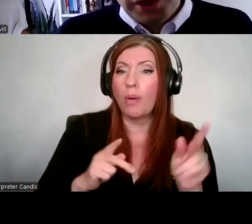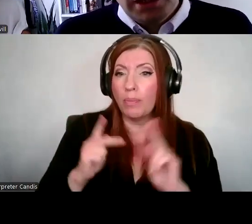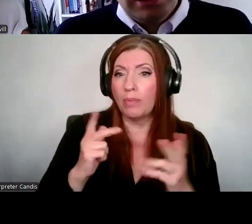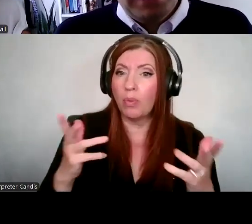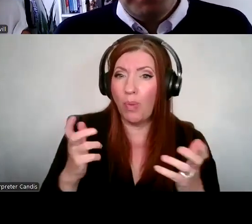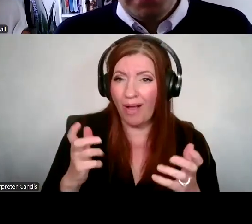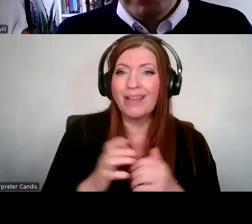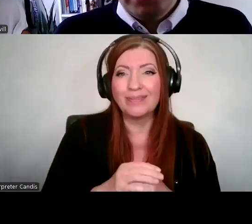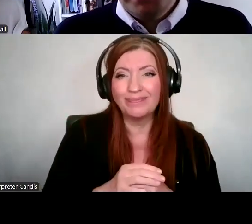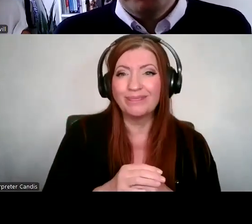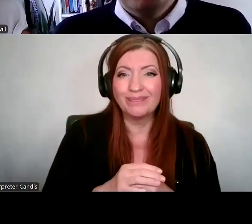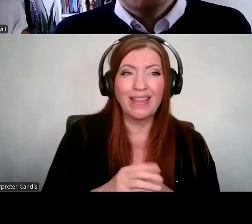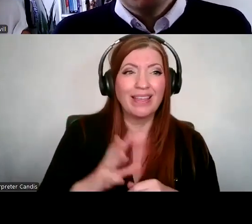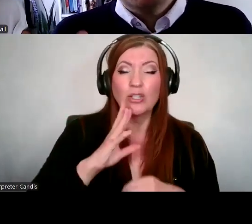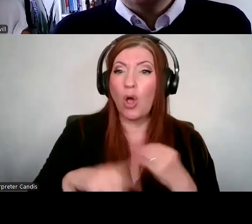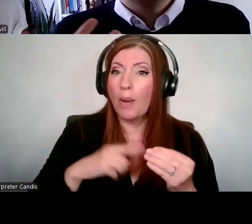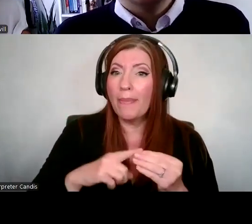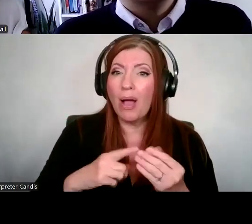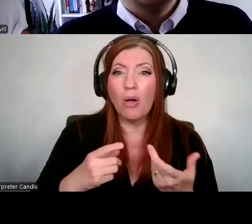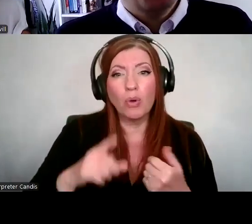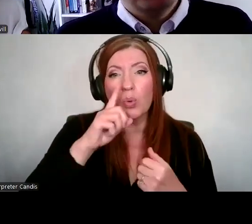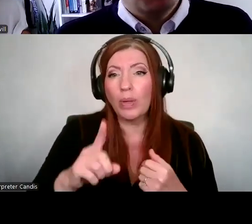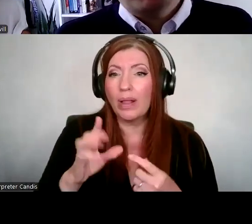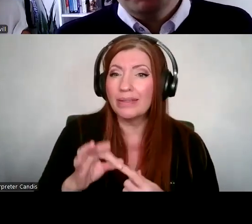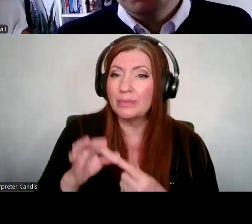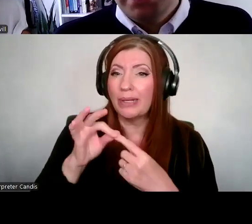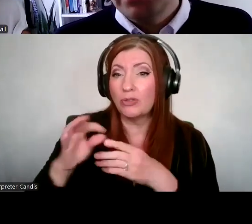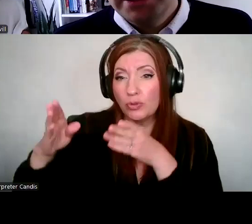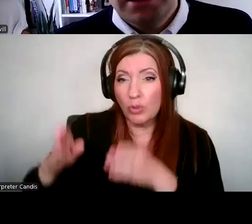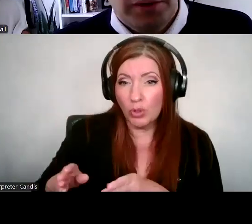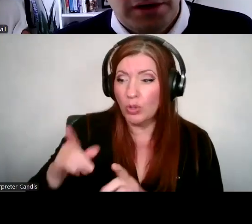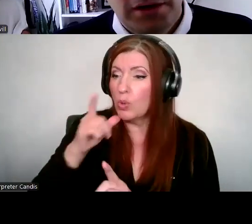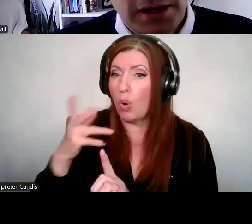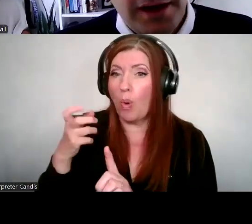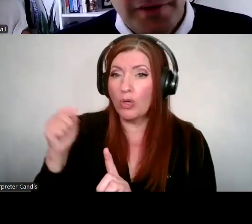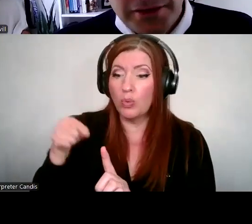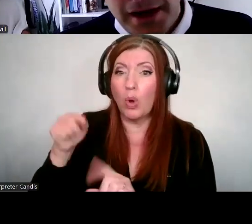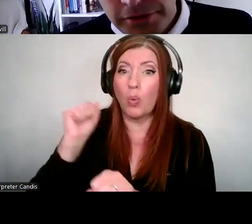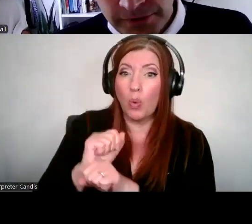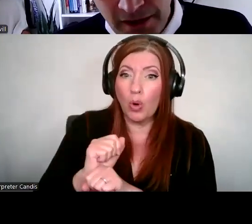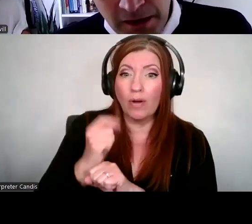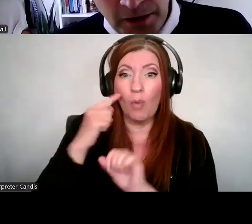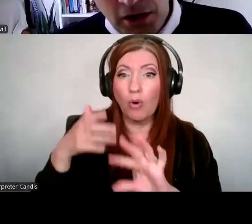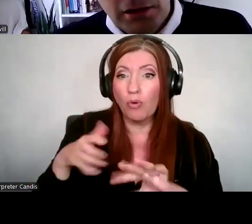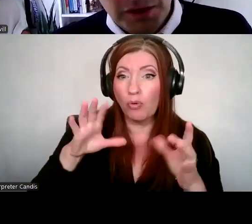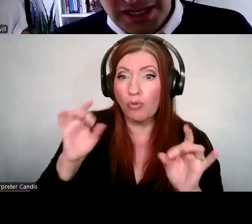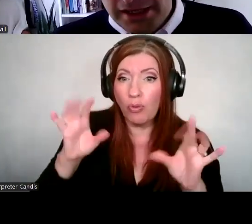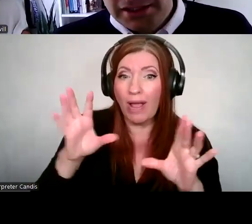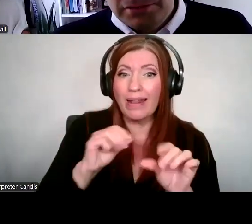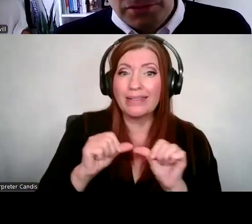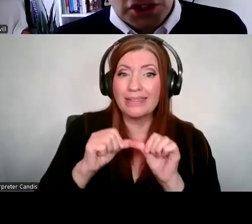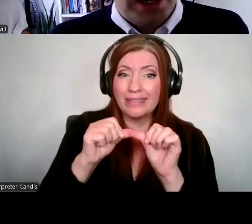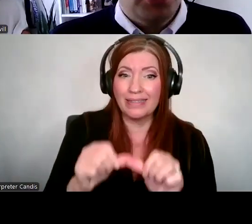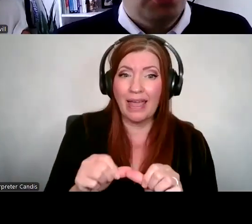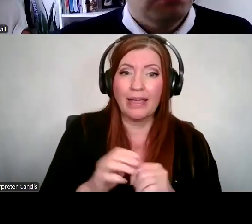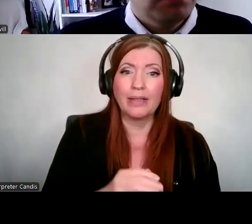them talking a lot about it being a real kind of special person that wanted to work and stay in crisis work. And then another thing that came up a lot, which again